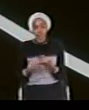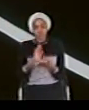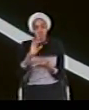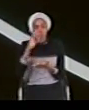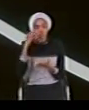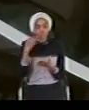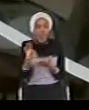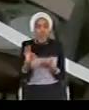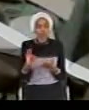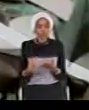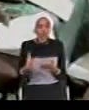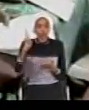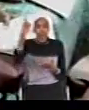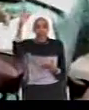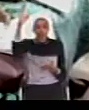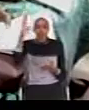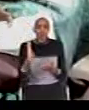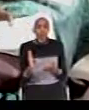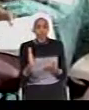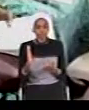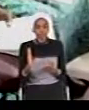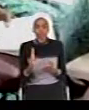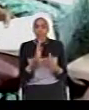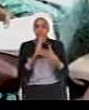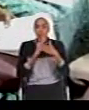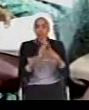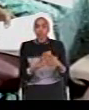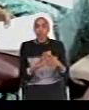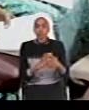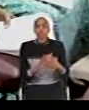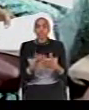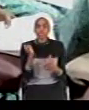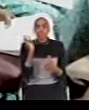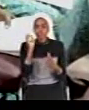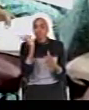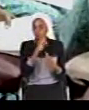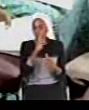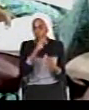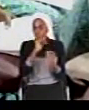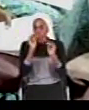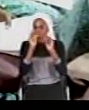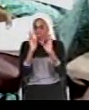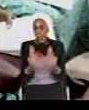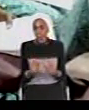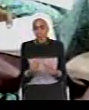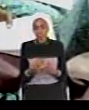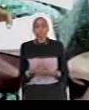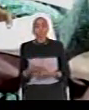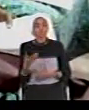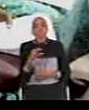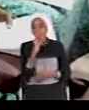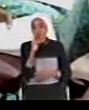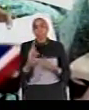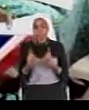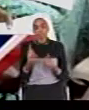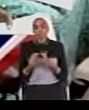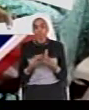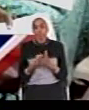God. Preventing the gainsayers. There are people who are bold